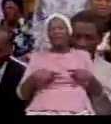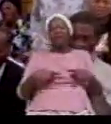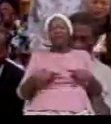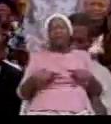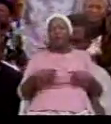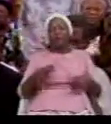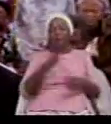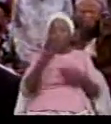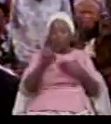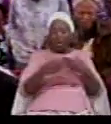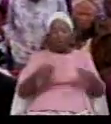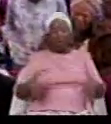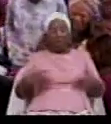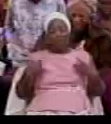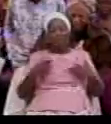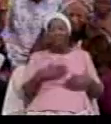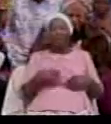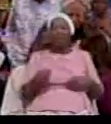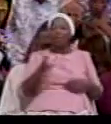of life.